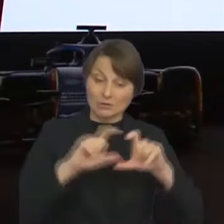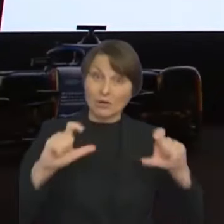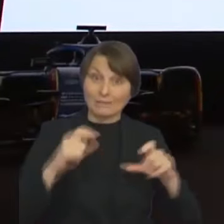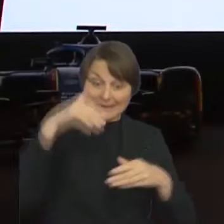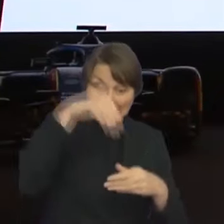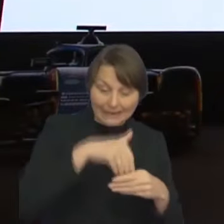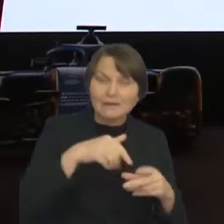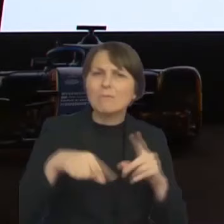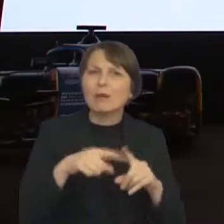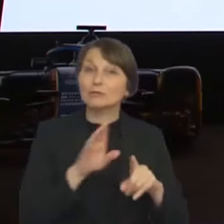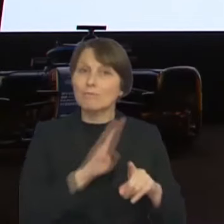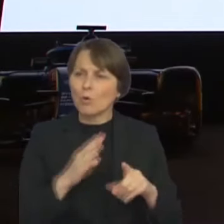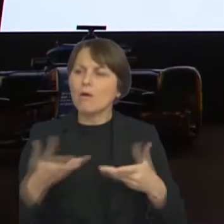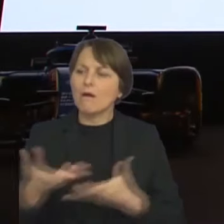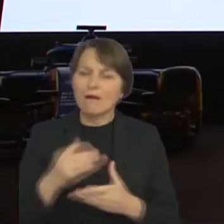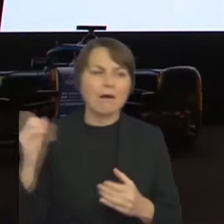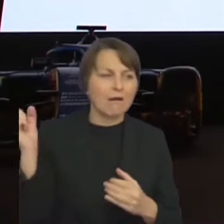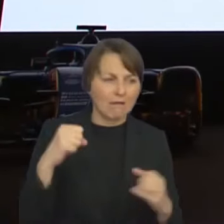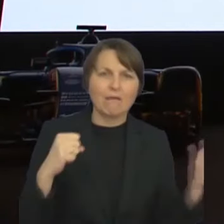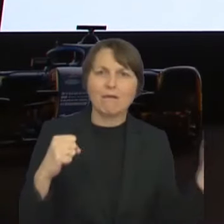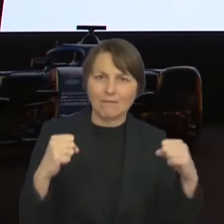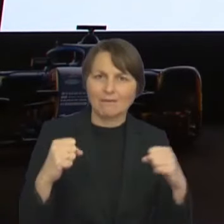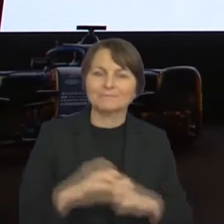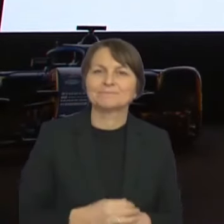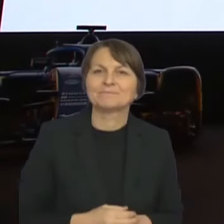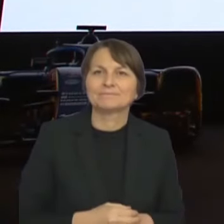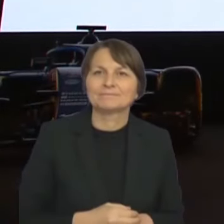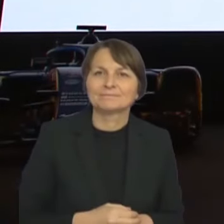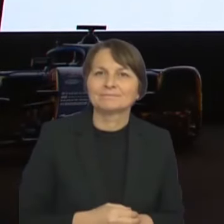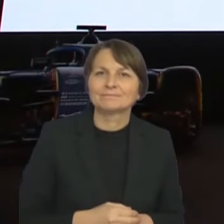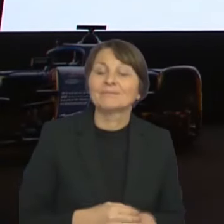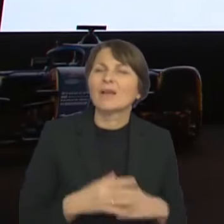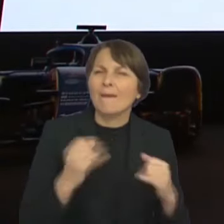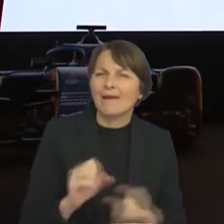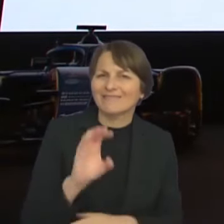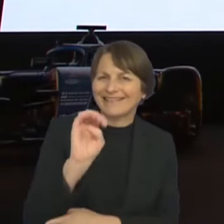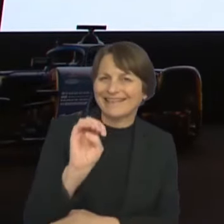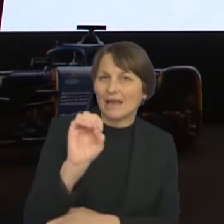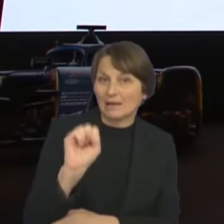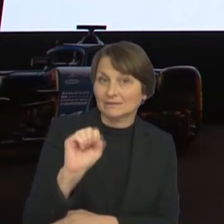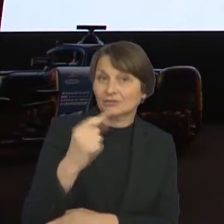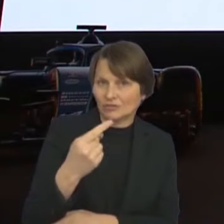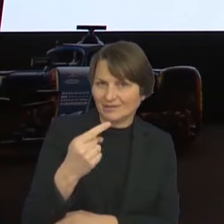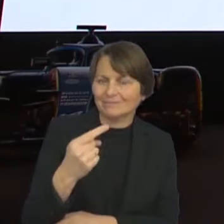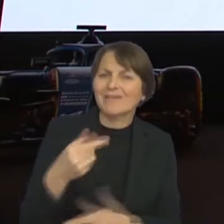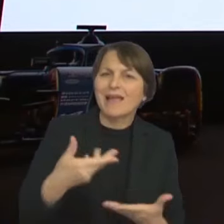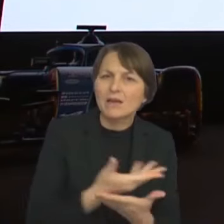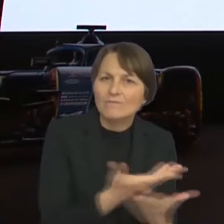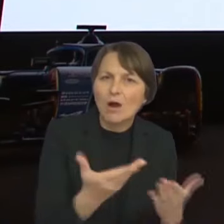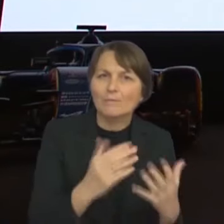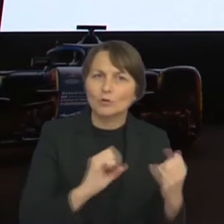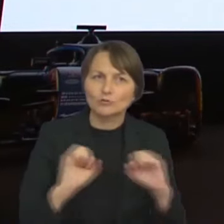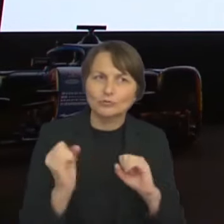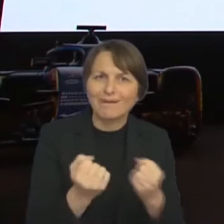of all, CSR or ESG is going to become a lever for performance. Up to now, it was very